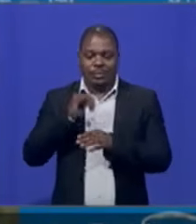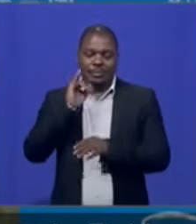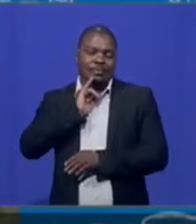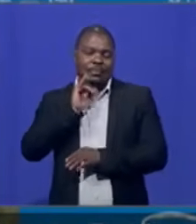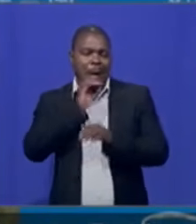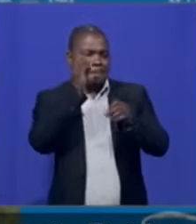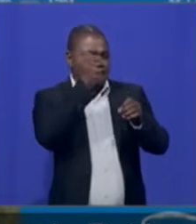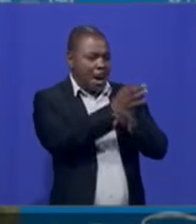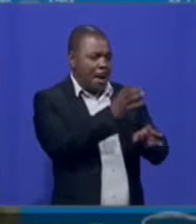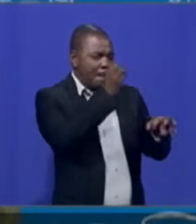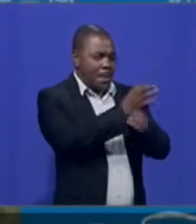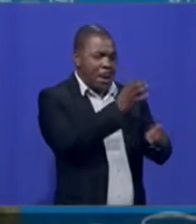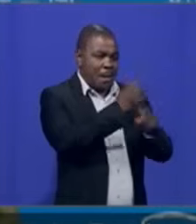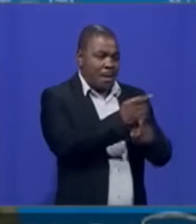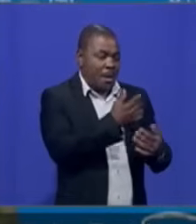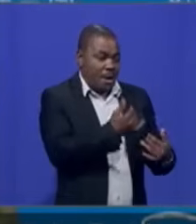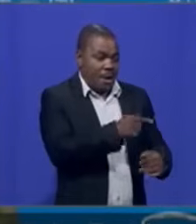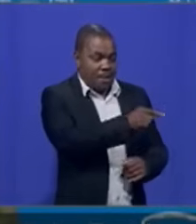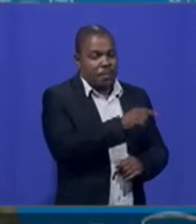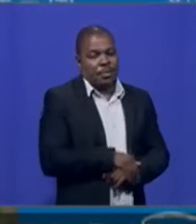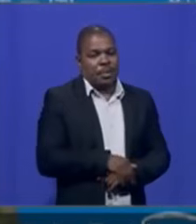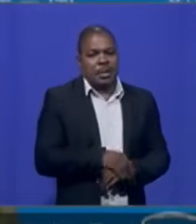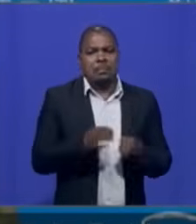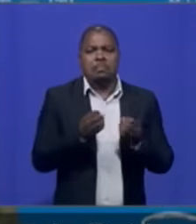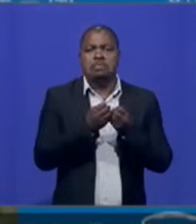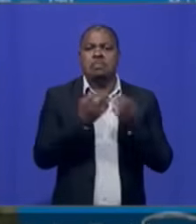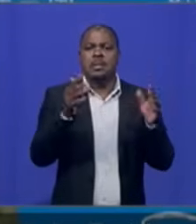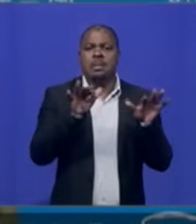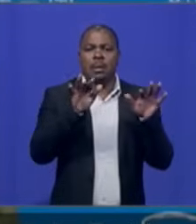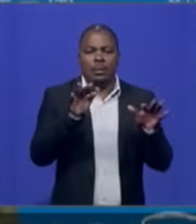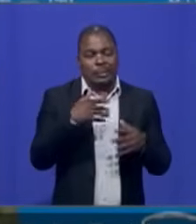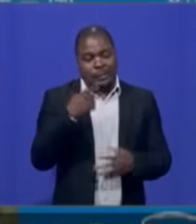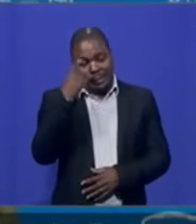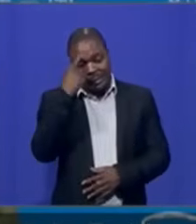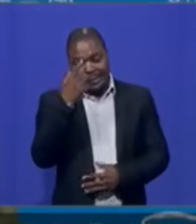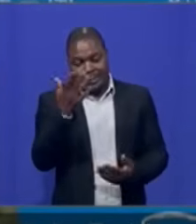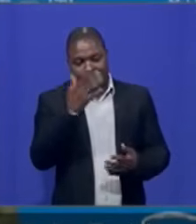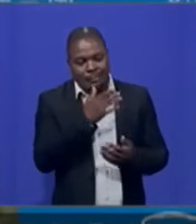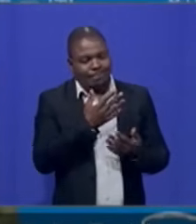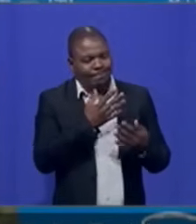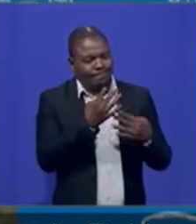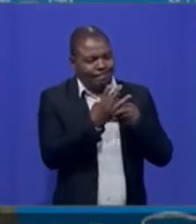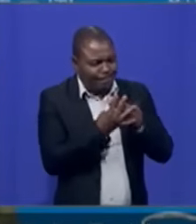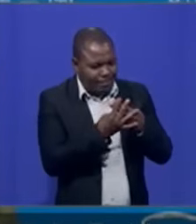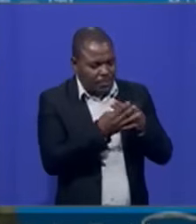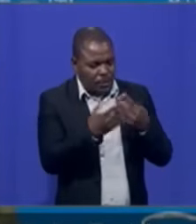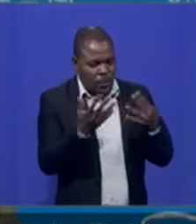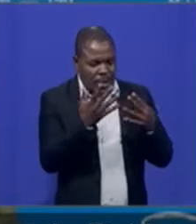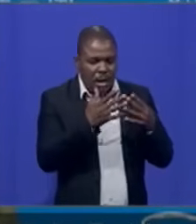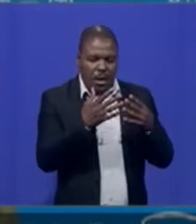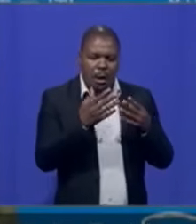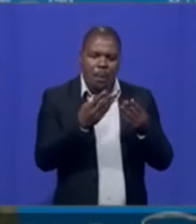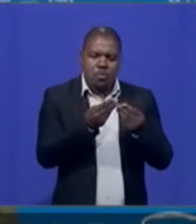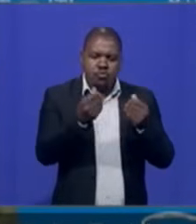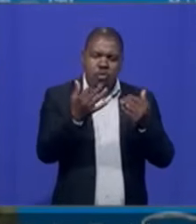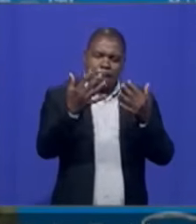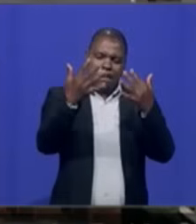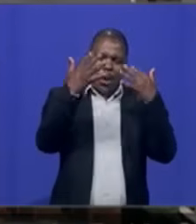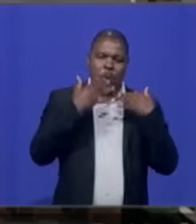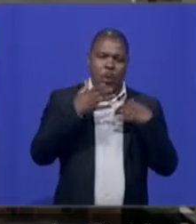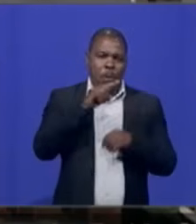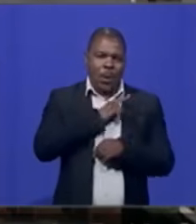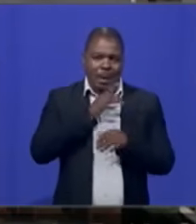the beginning of this current escalation. Many others are feared to be trapped under rubble as rescuers attempt to